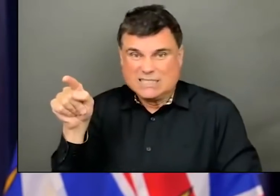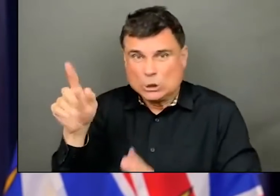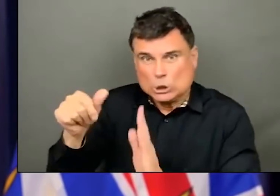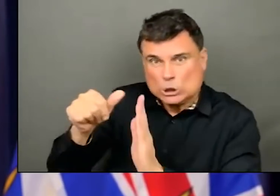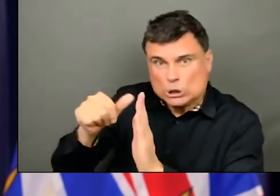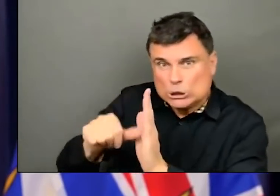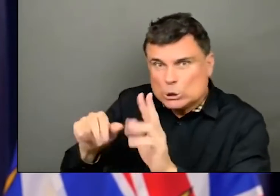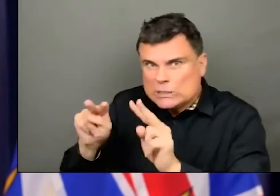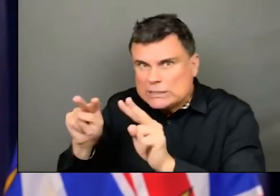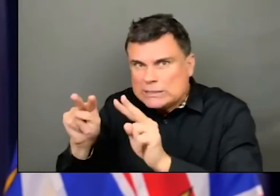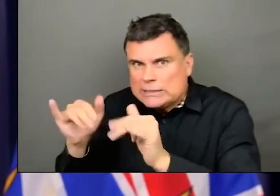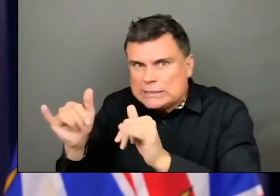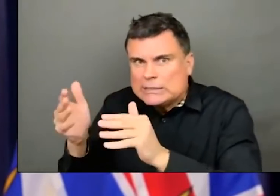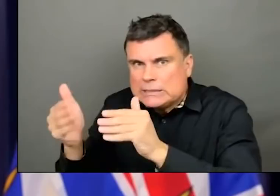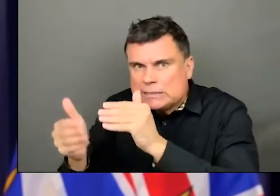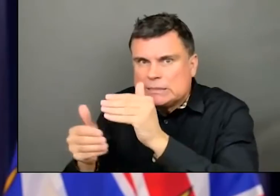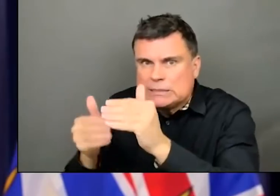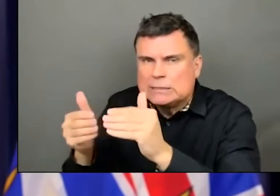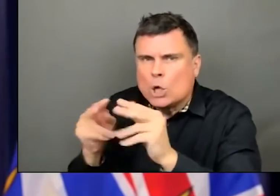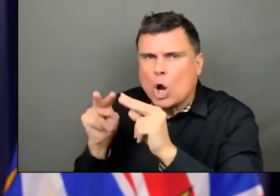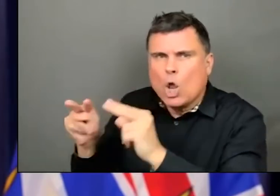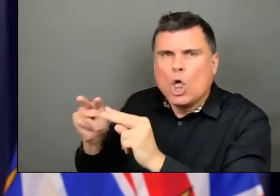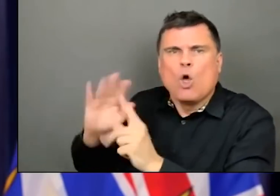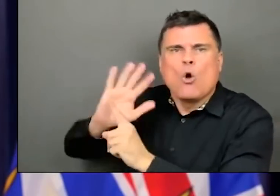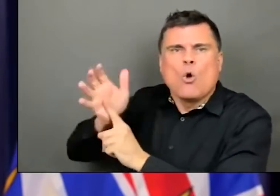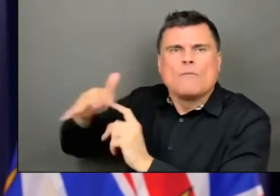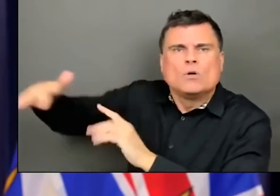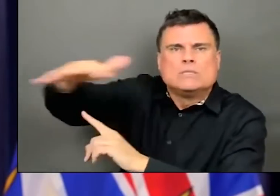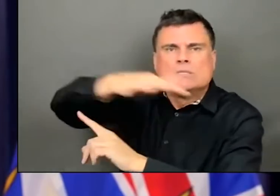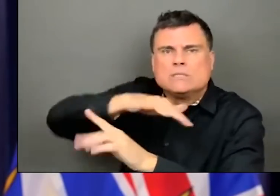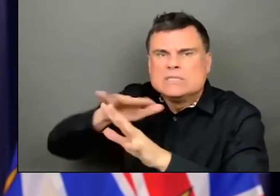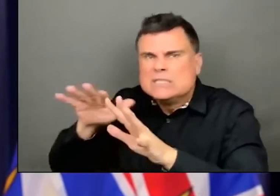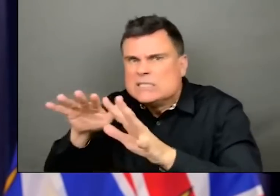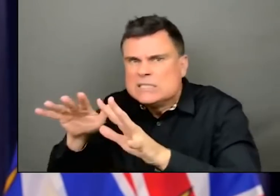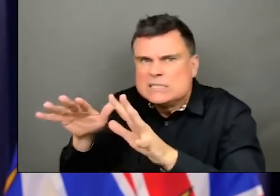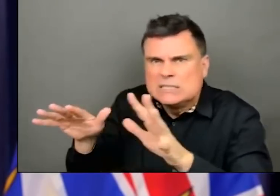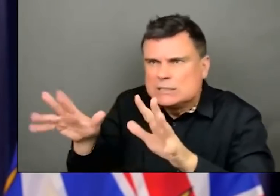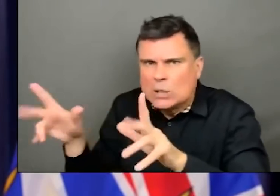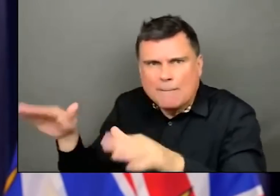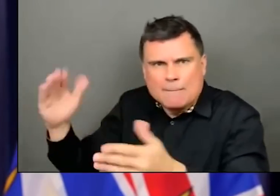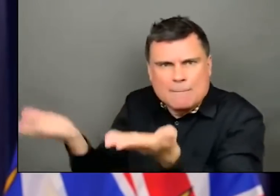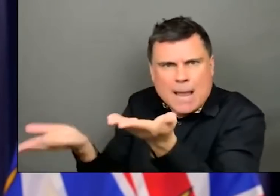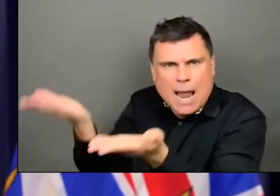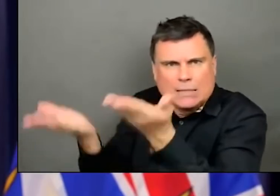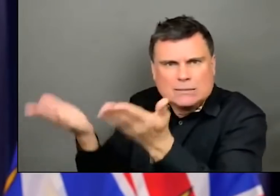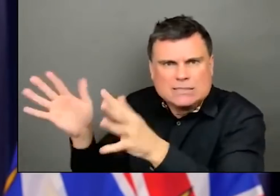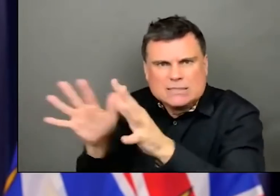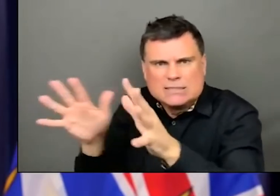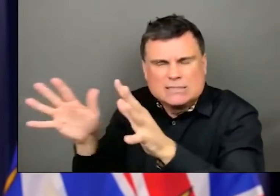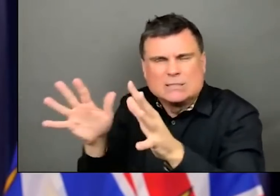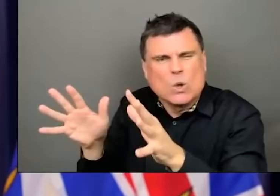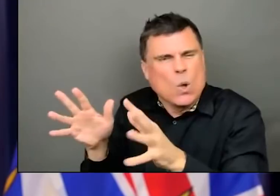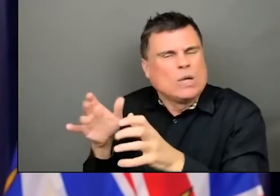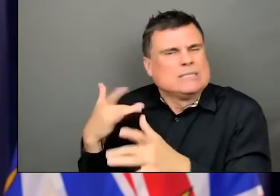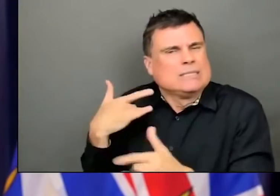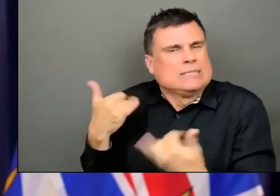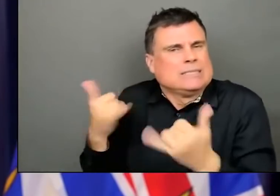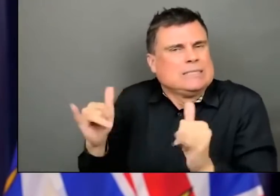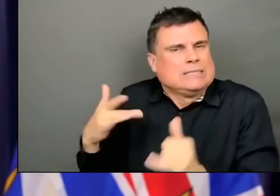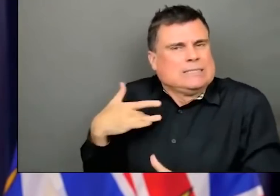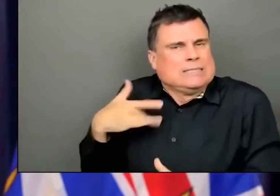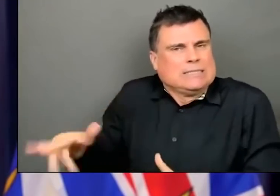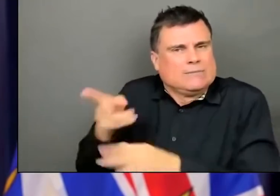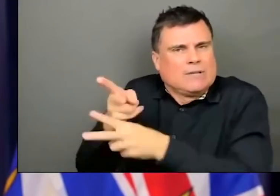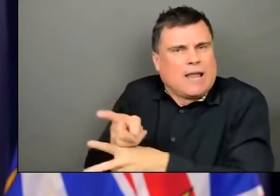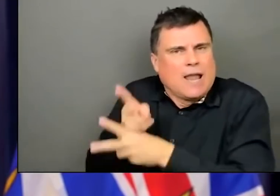increasing COVID-19 admissions. UHMBC continues, and Prince George continues to have reduced surgical operations, but is expected